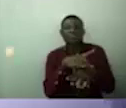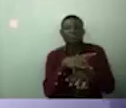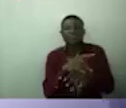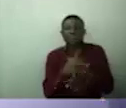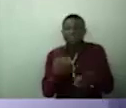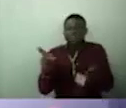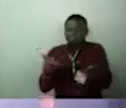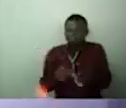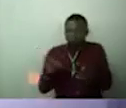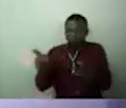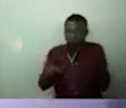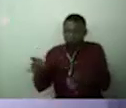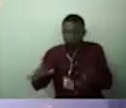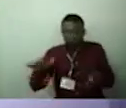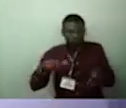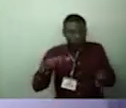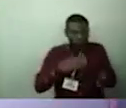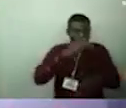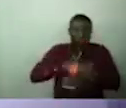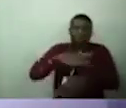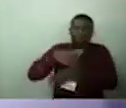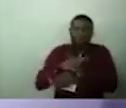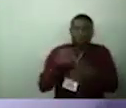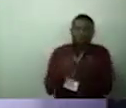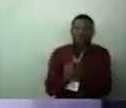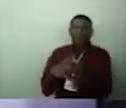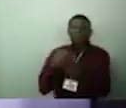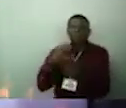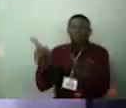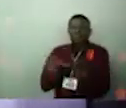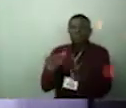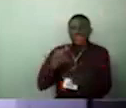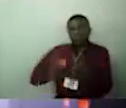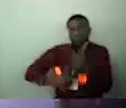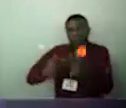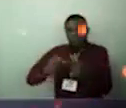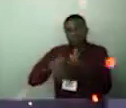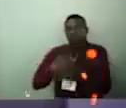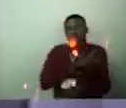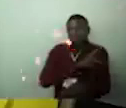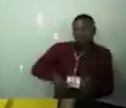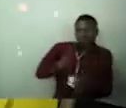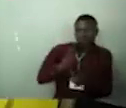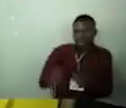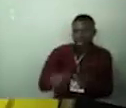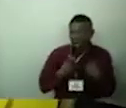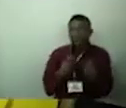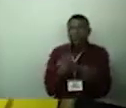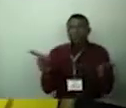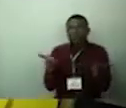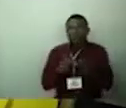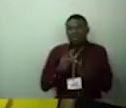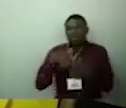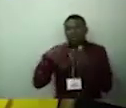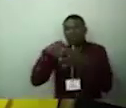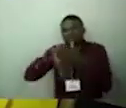Locations in the earth with their distinctiveness that have a place in the kingdom. It is the earth having relevance, having a place in